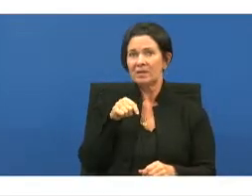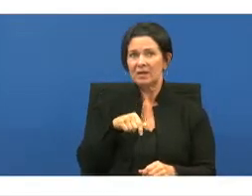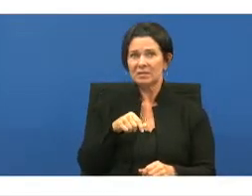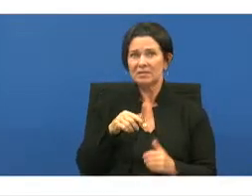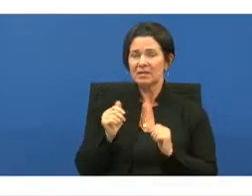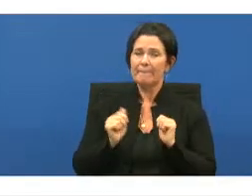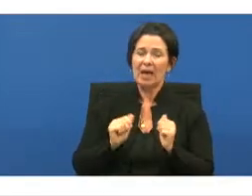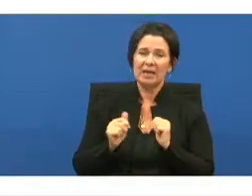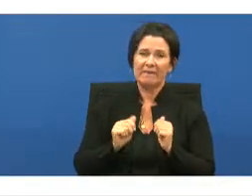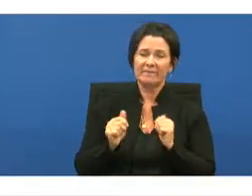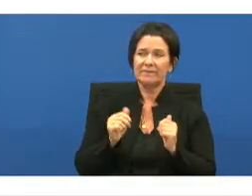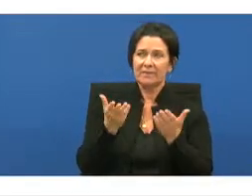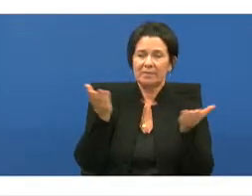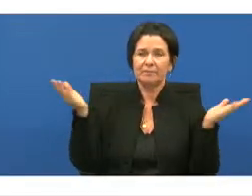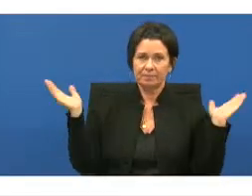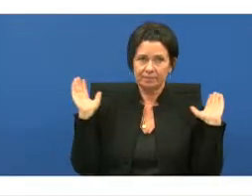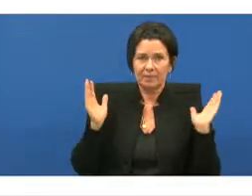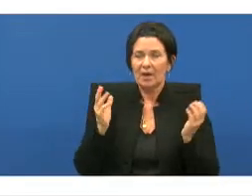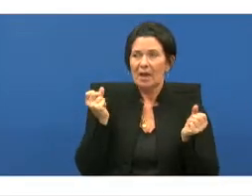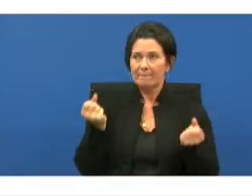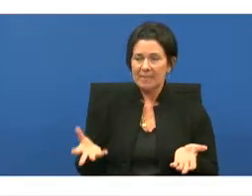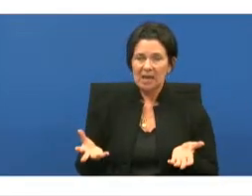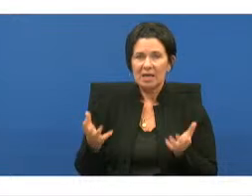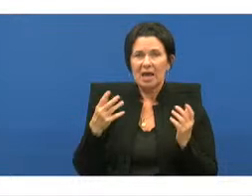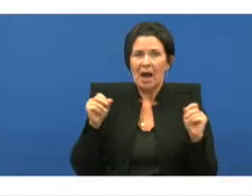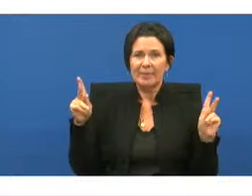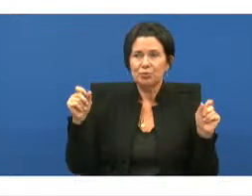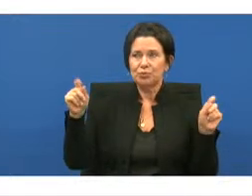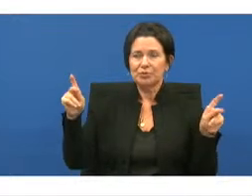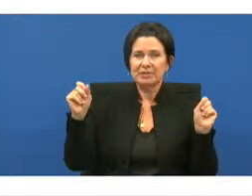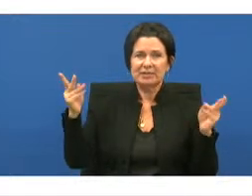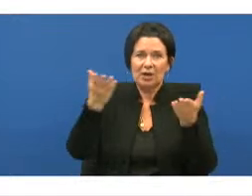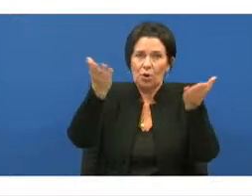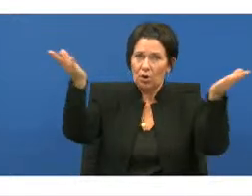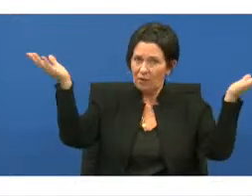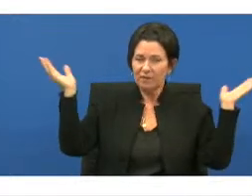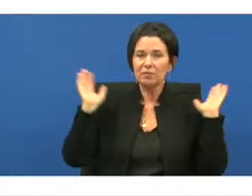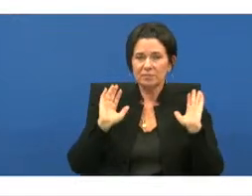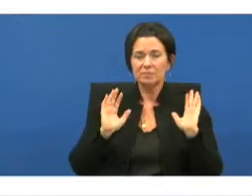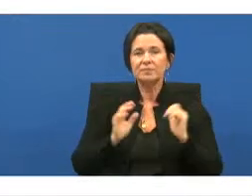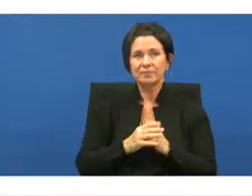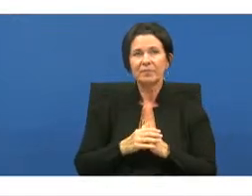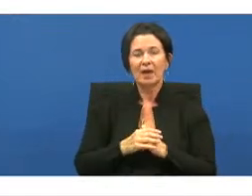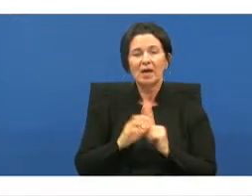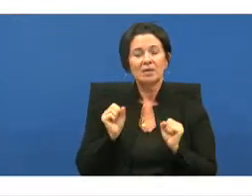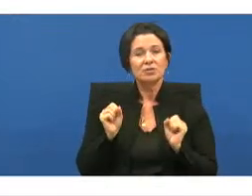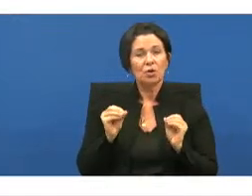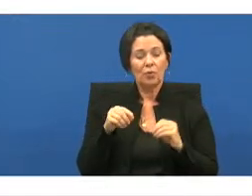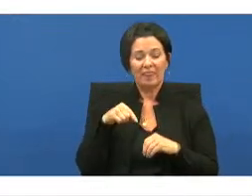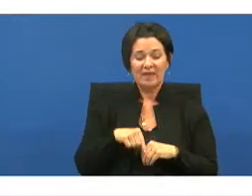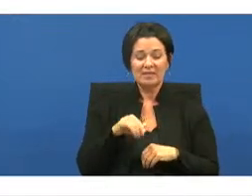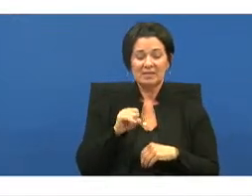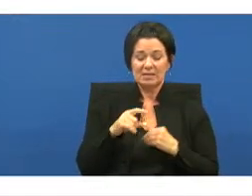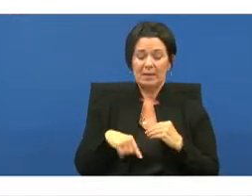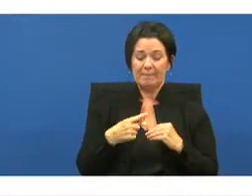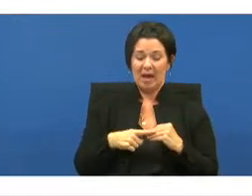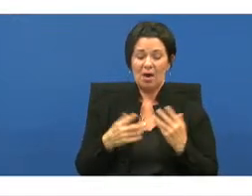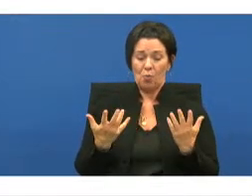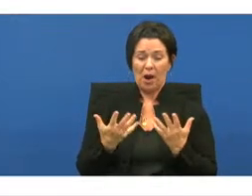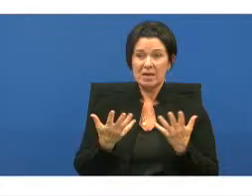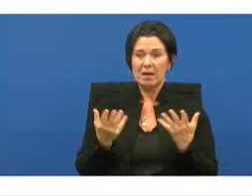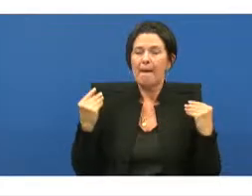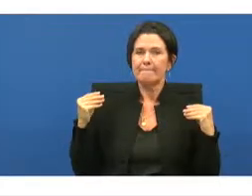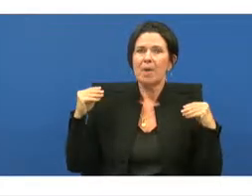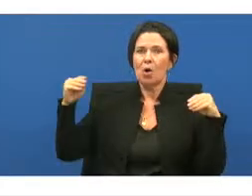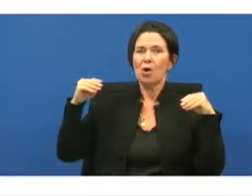marketplace. Developers have lots of different opportunities ahead of them, and so this really is about selling Baton Rouge. And the first